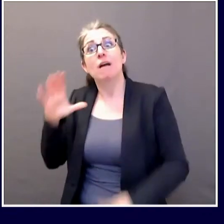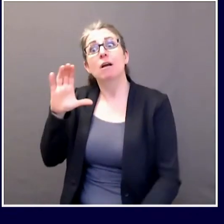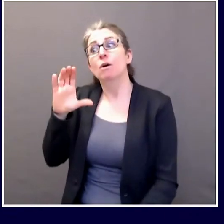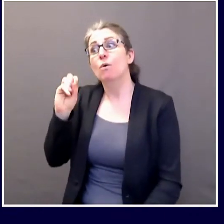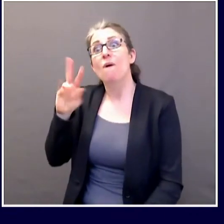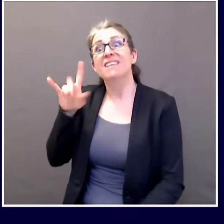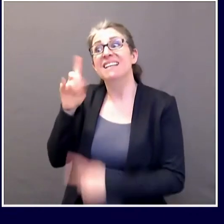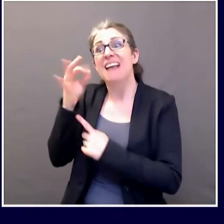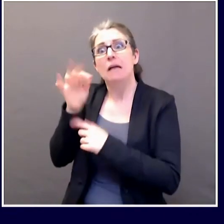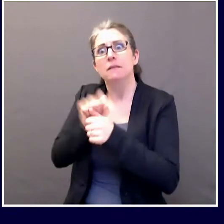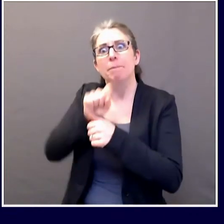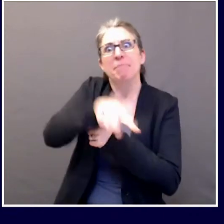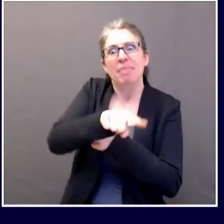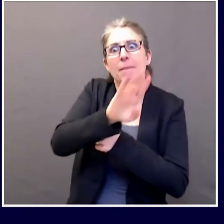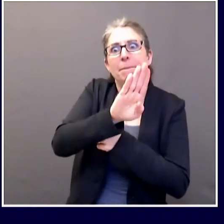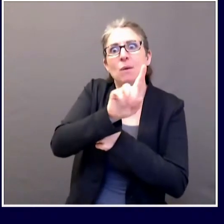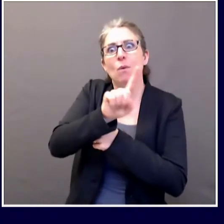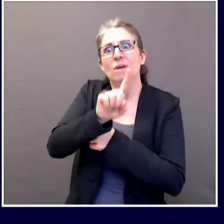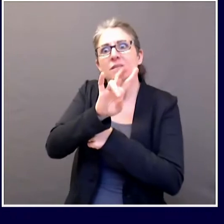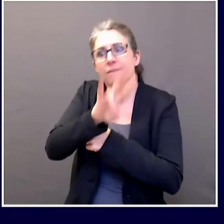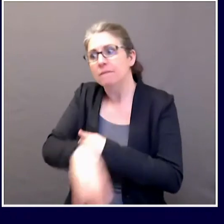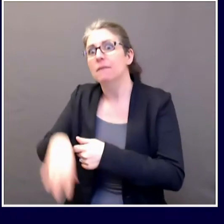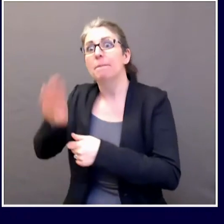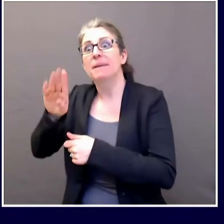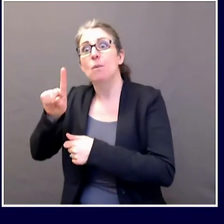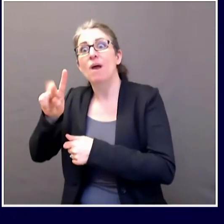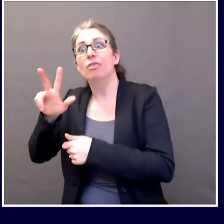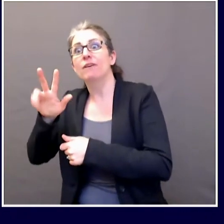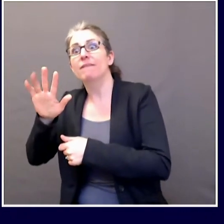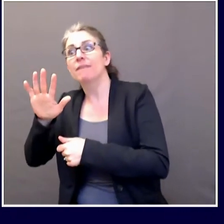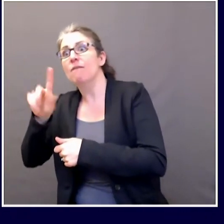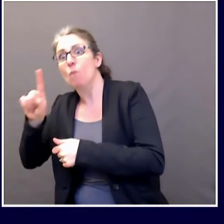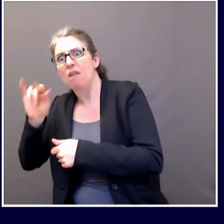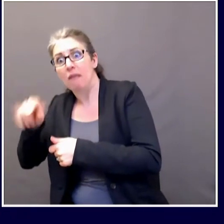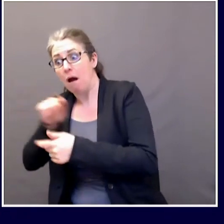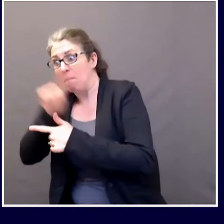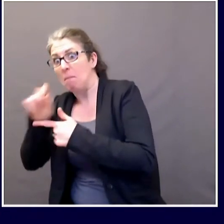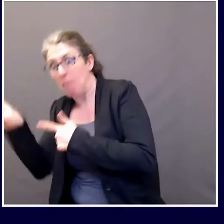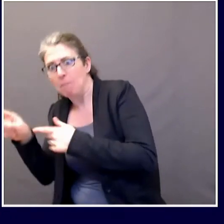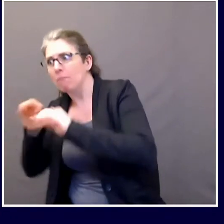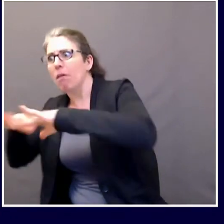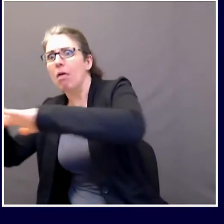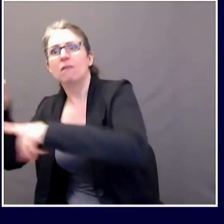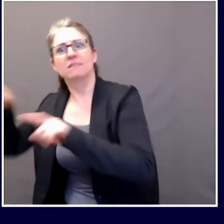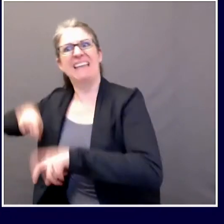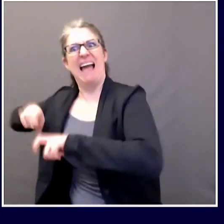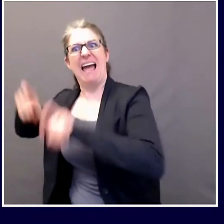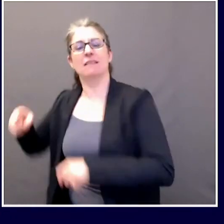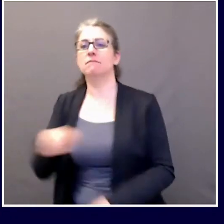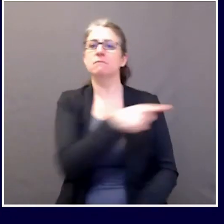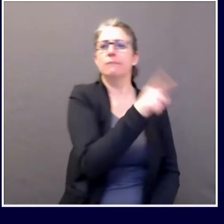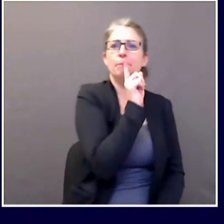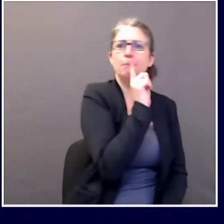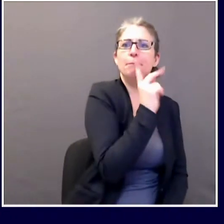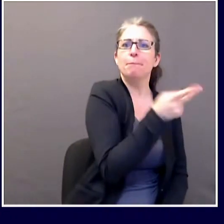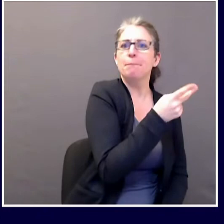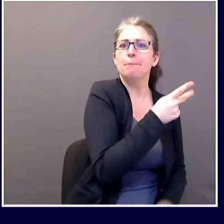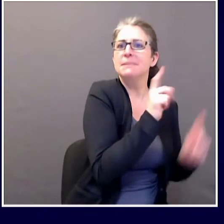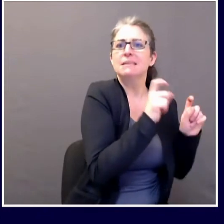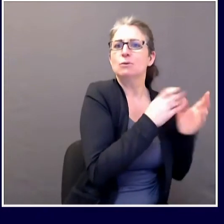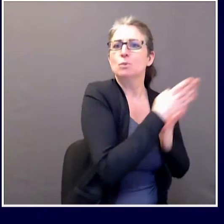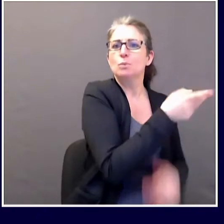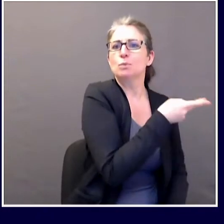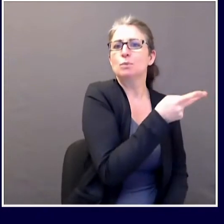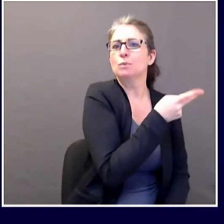more contagious and pathogenic have started to emerge. Again, there may not be a direct apples to apples